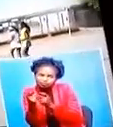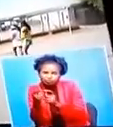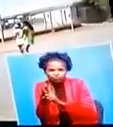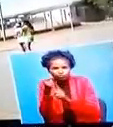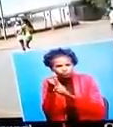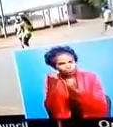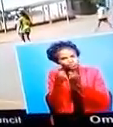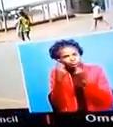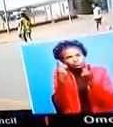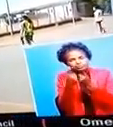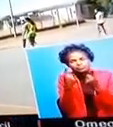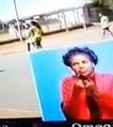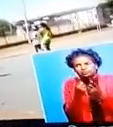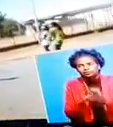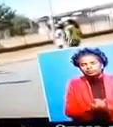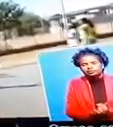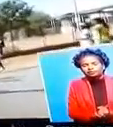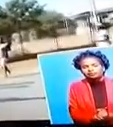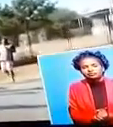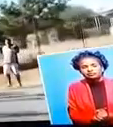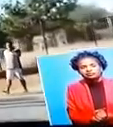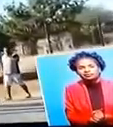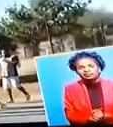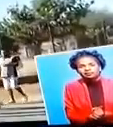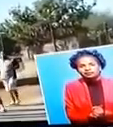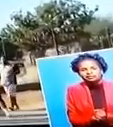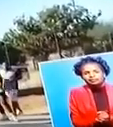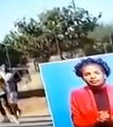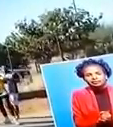I'm on TV! Oh, Lisa!